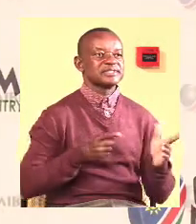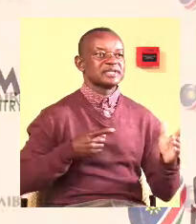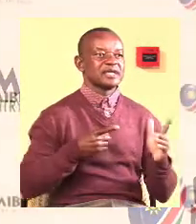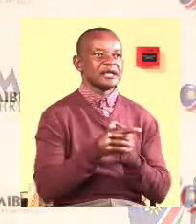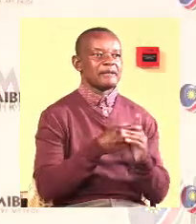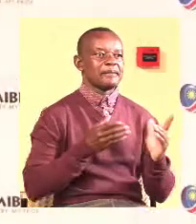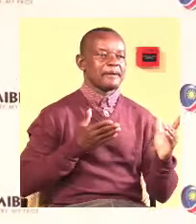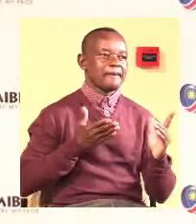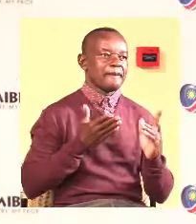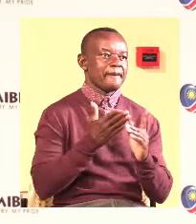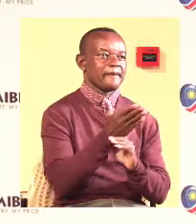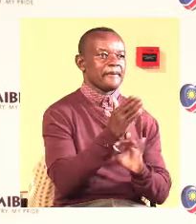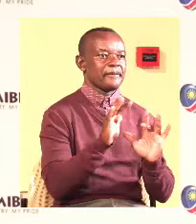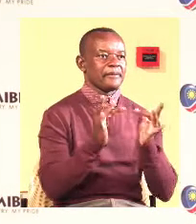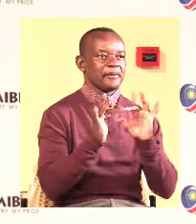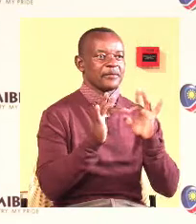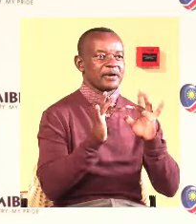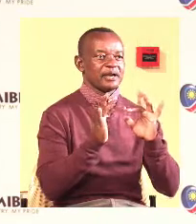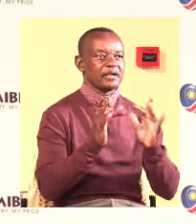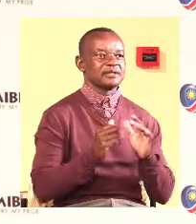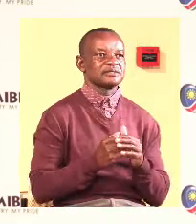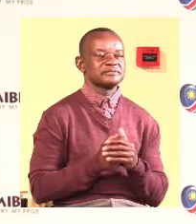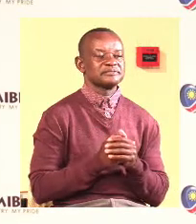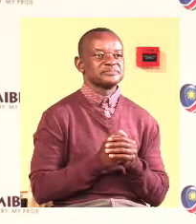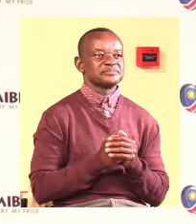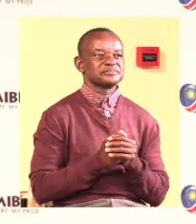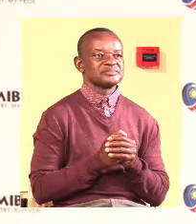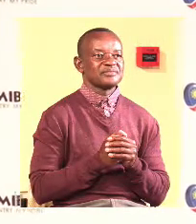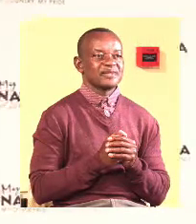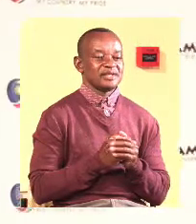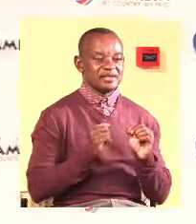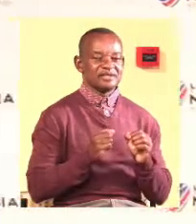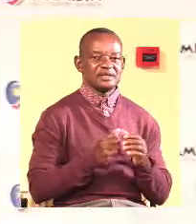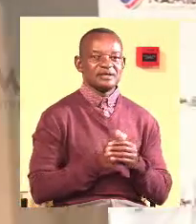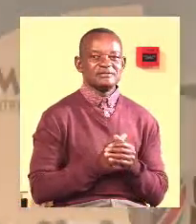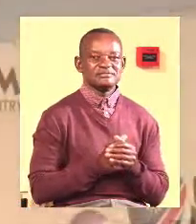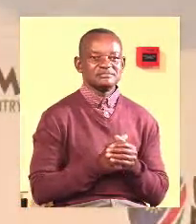and now move to our journalists, our foot soldiers in